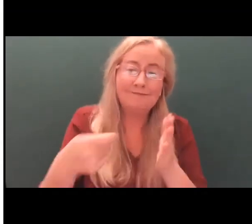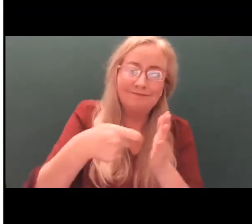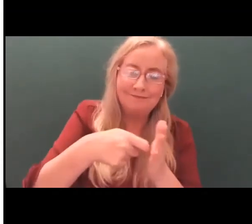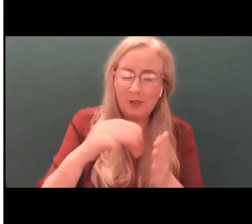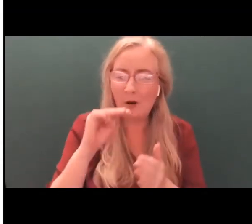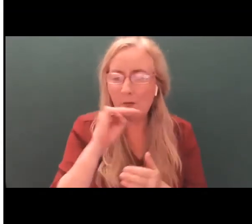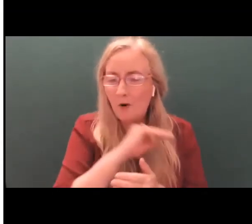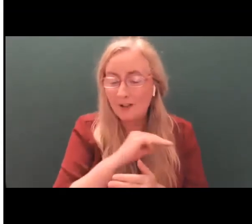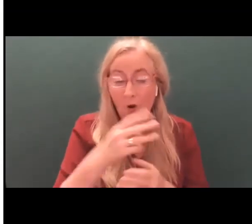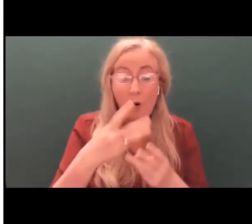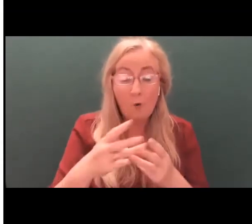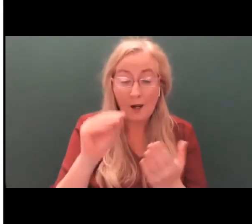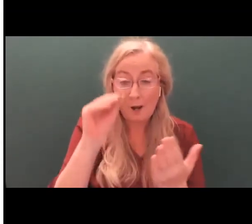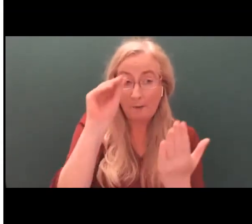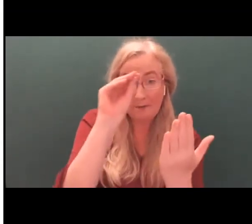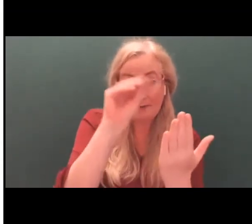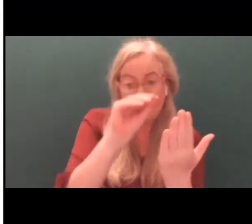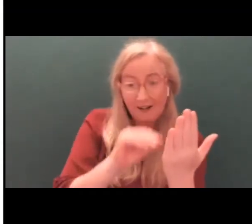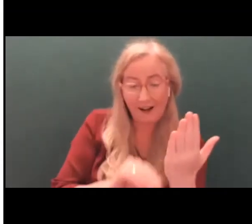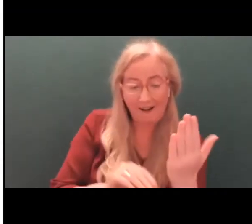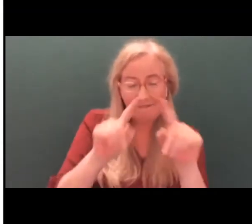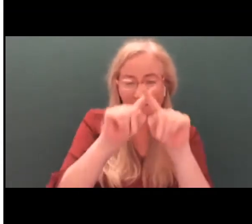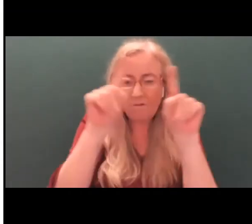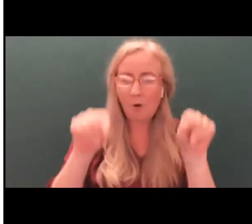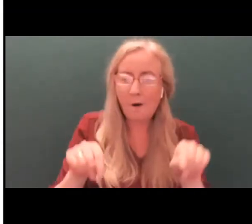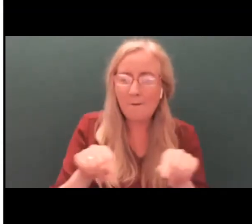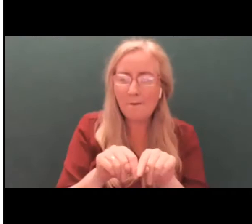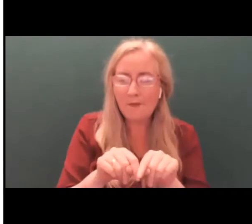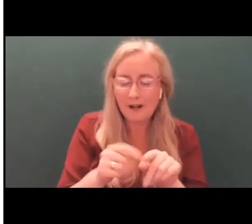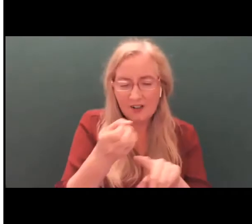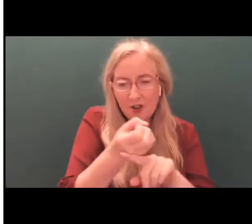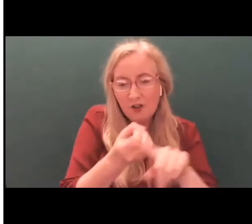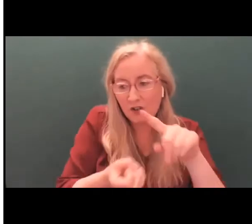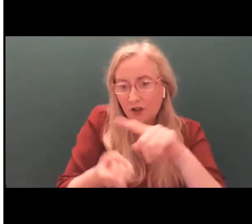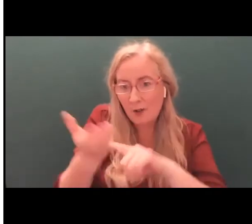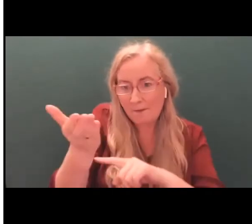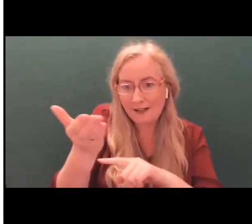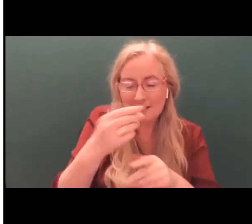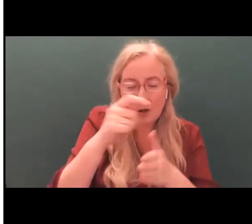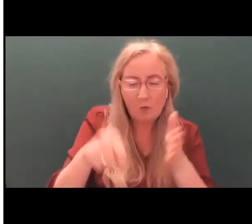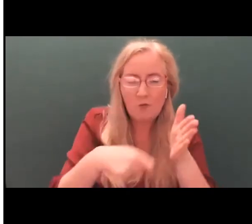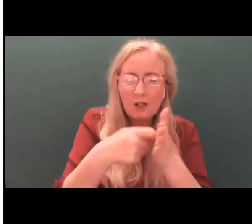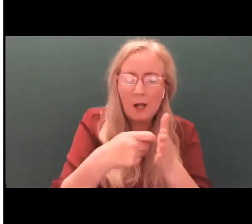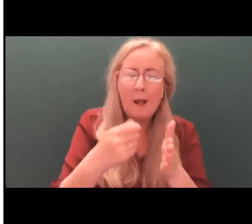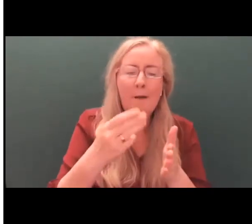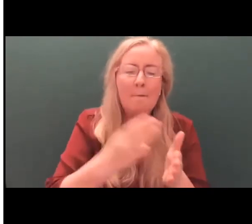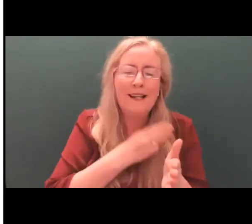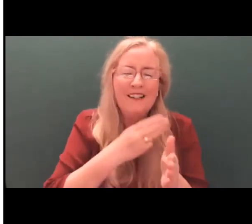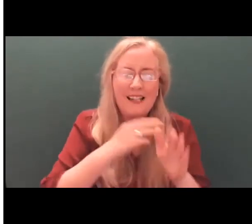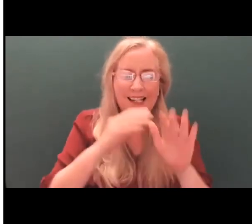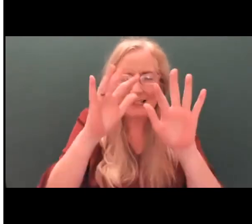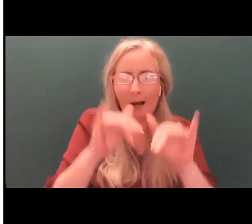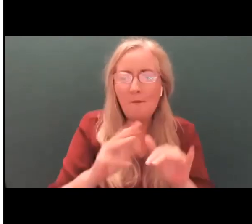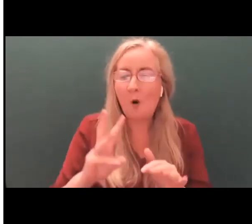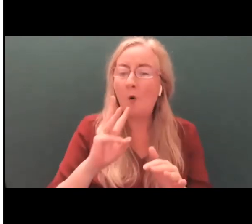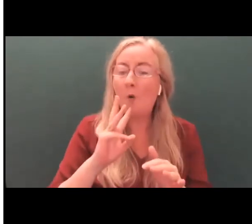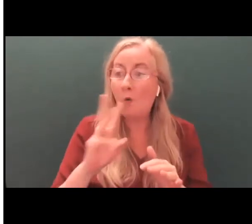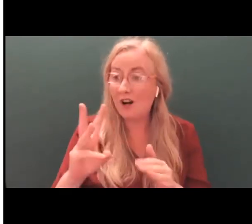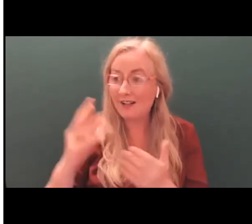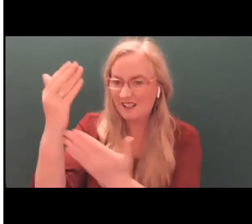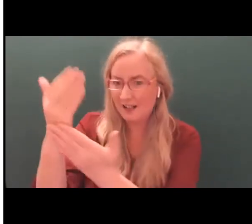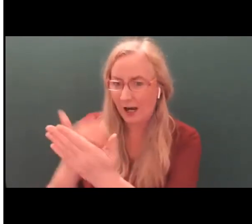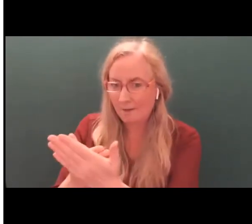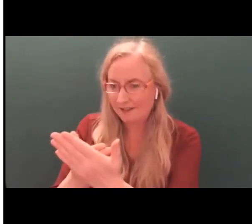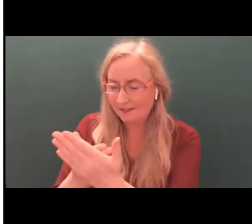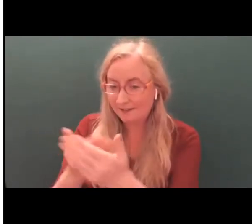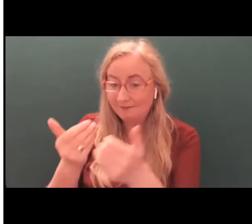you're completing the form to submit your project, please type it in a Word document and copy it over. It'll